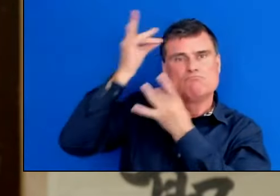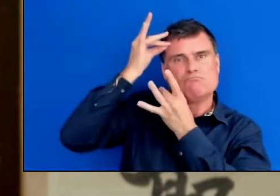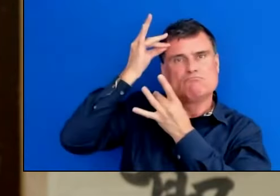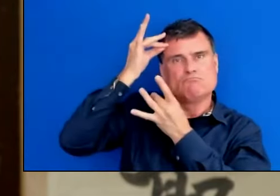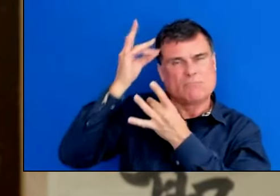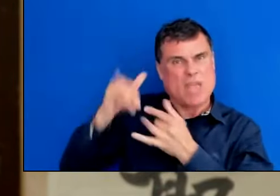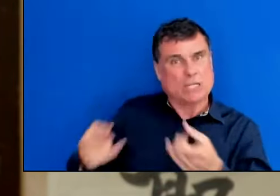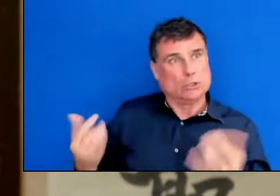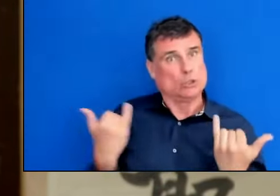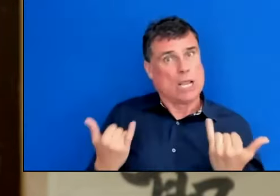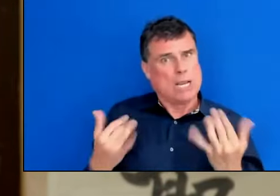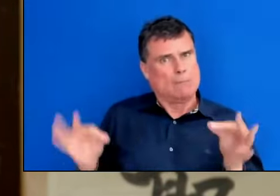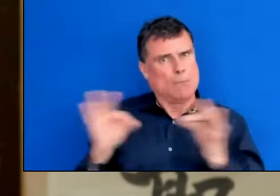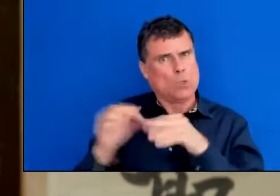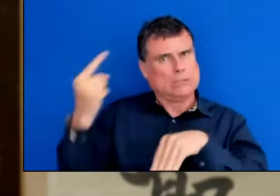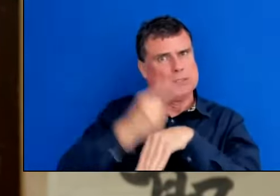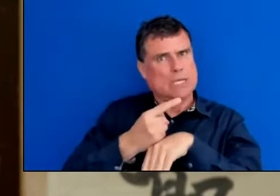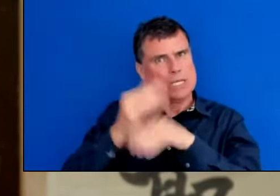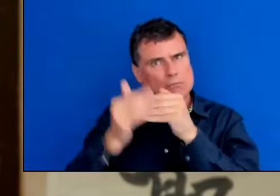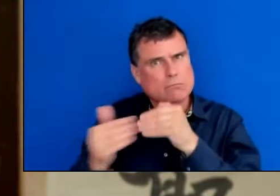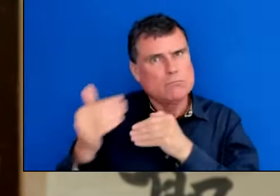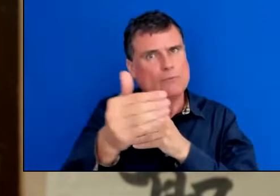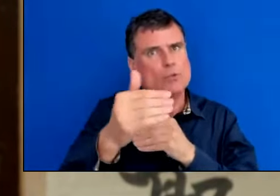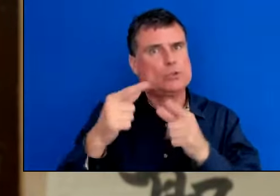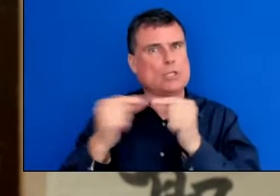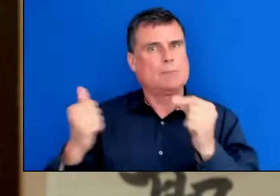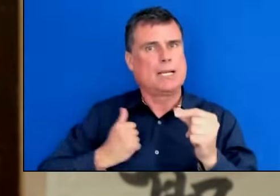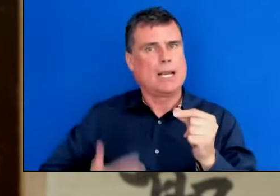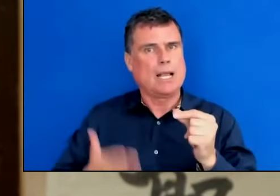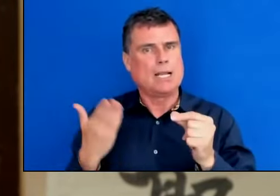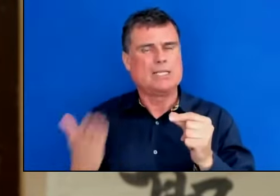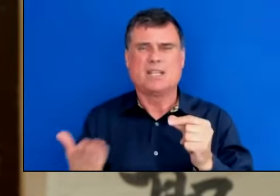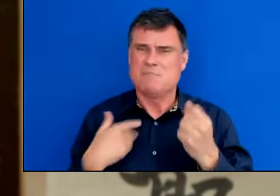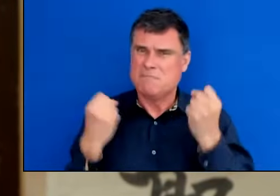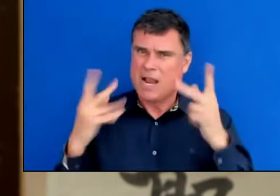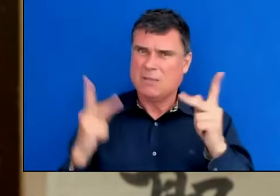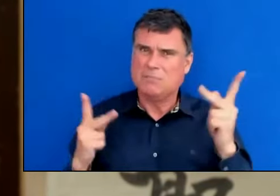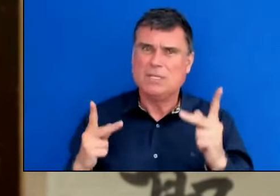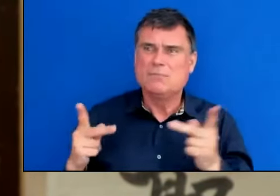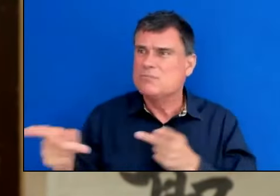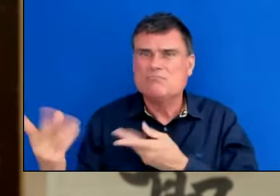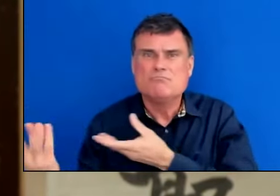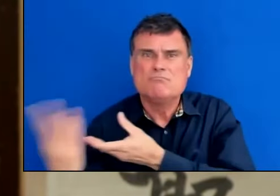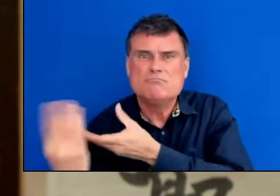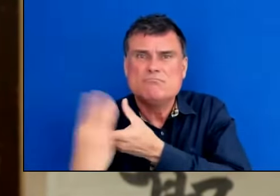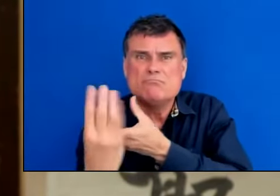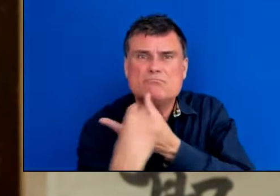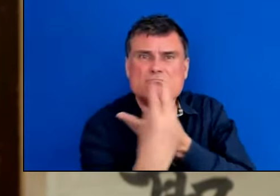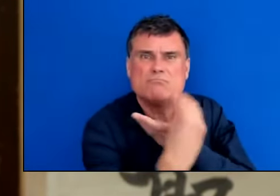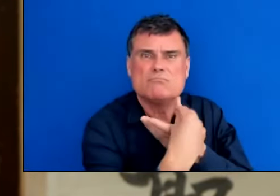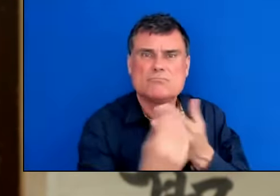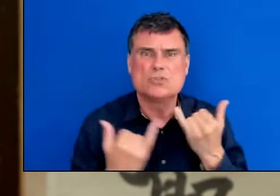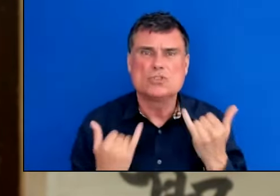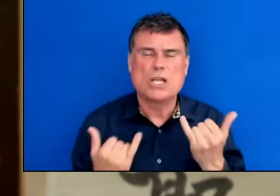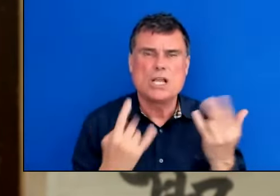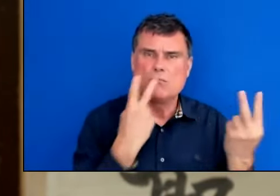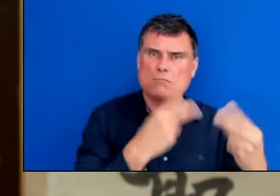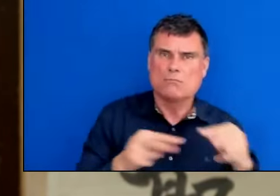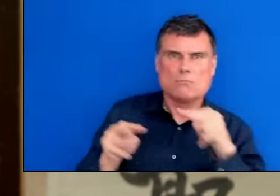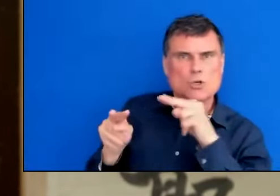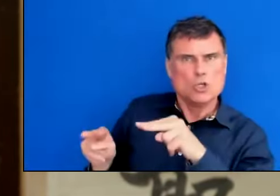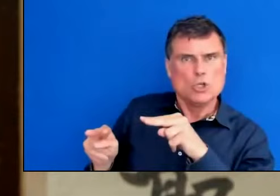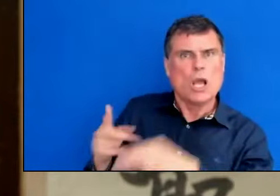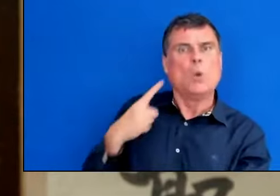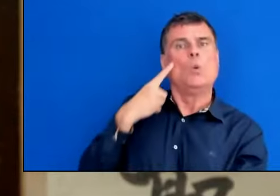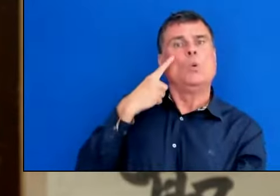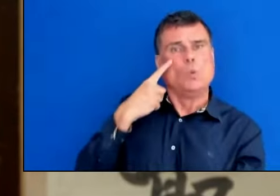have MLAs with their communities across BC, including Minister Murray Rankin, Minister Josie Osborne, Minister